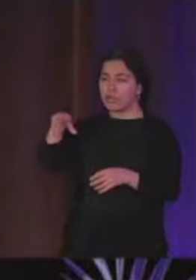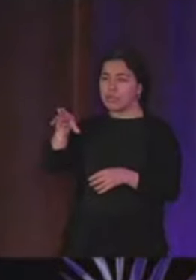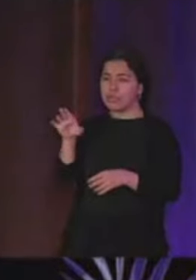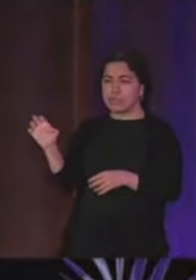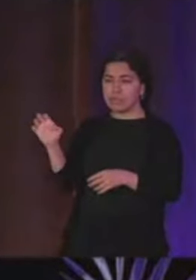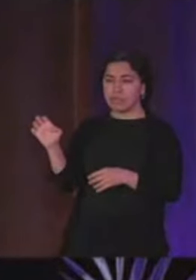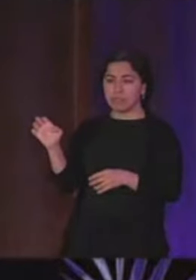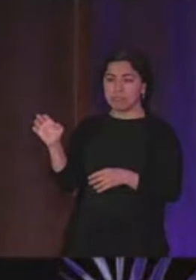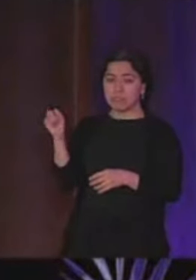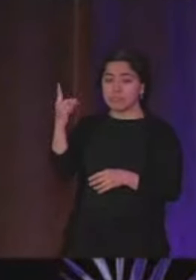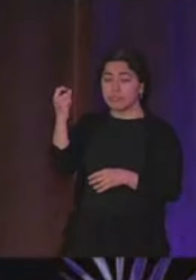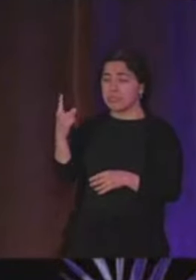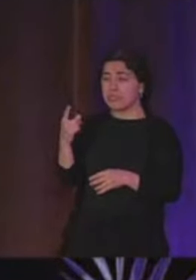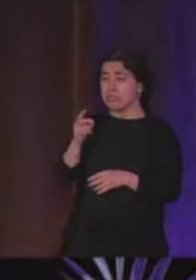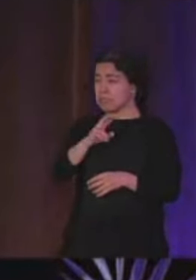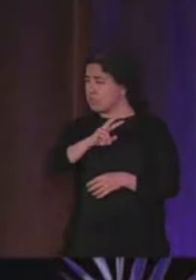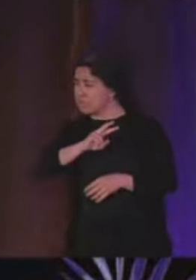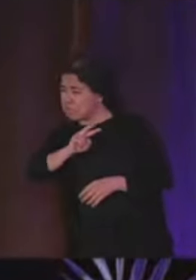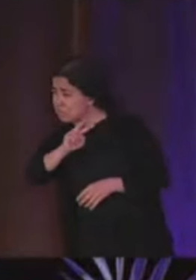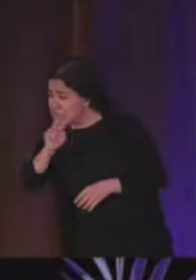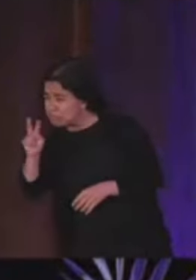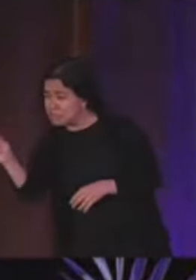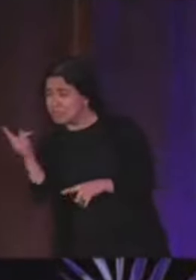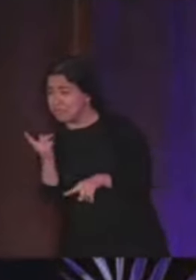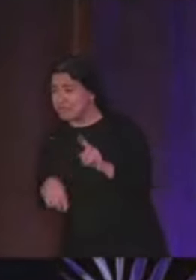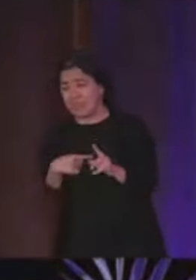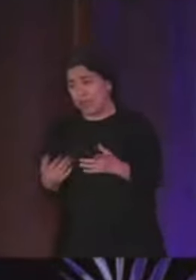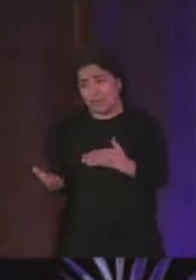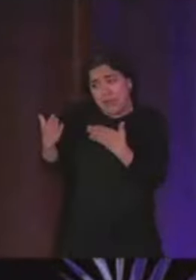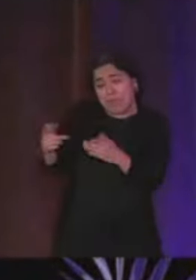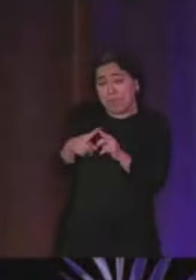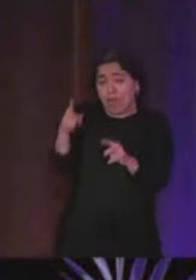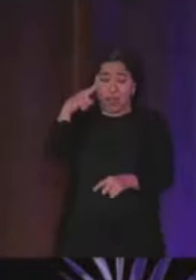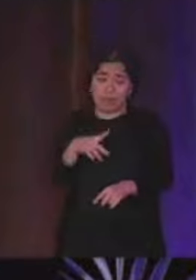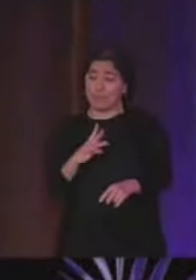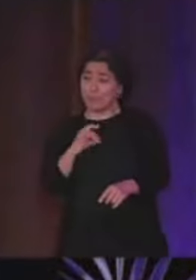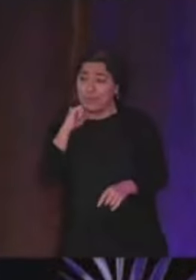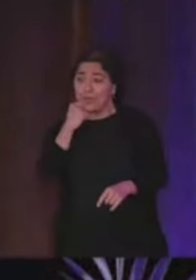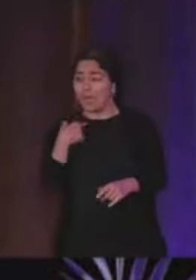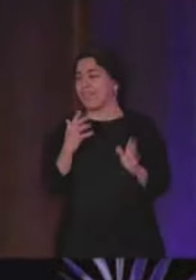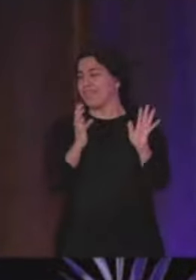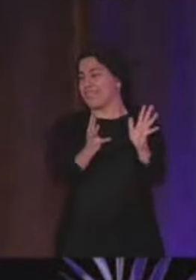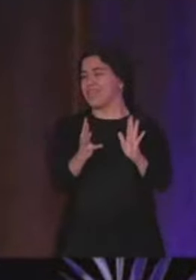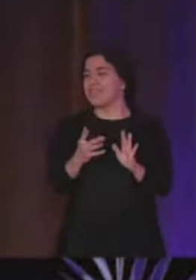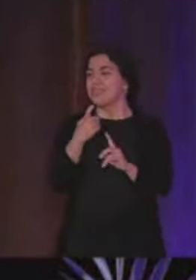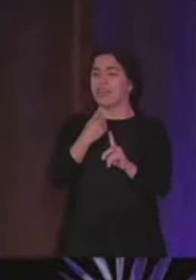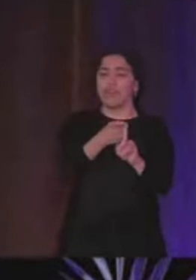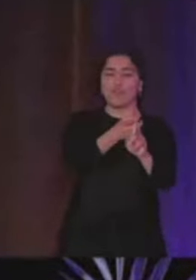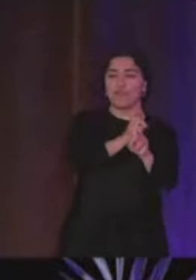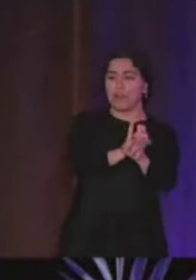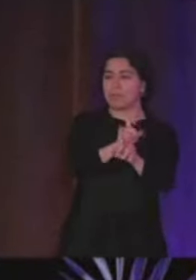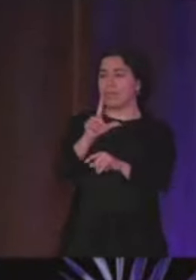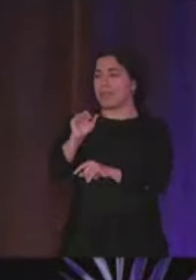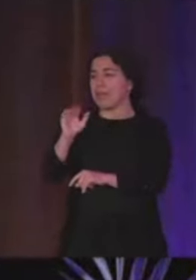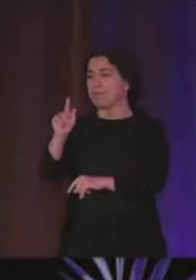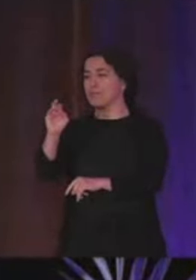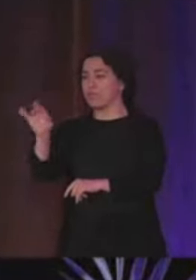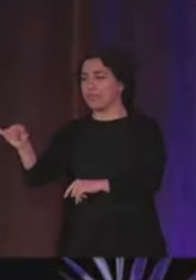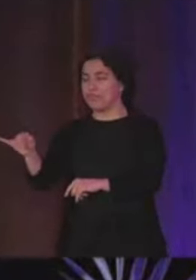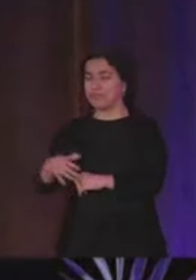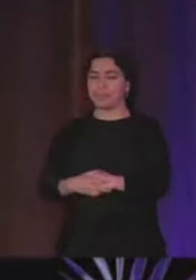not that readable. I don't recommend it, but I thought it was cool, so I just left it. It says from the laboratory.